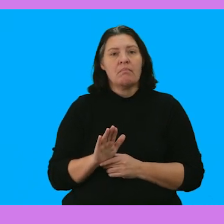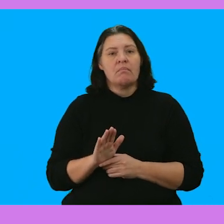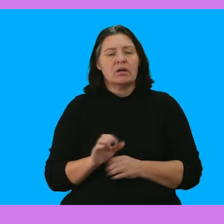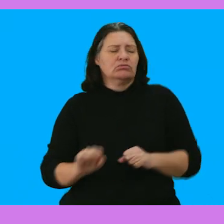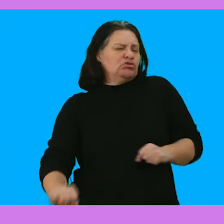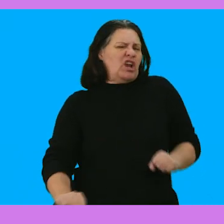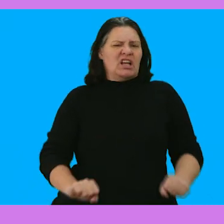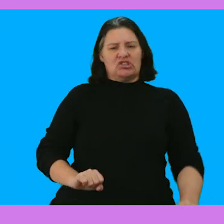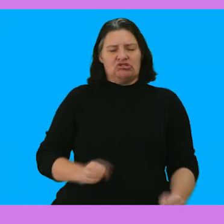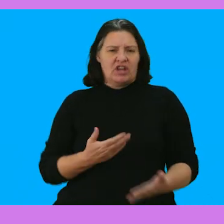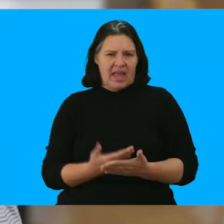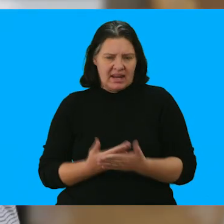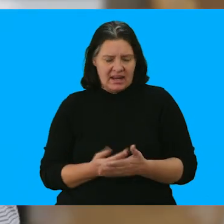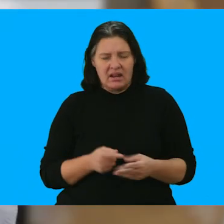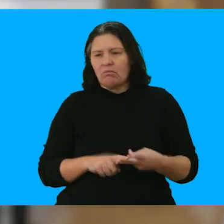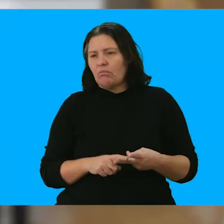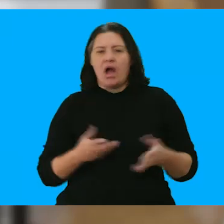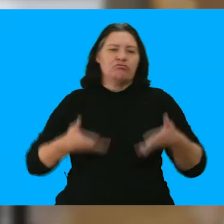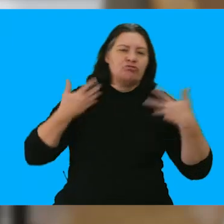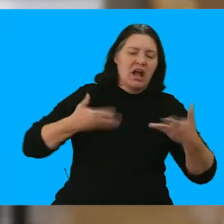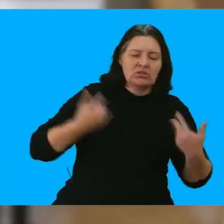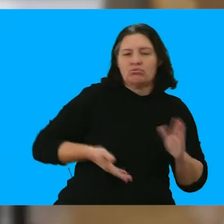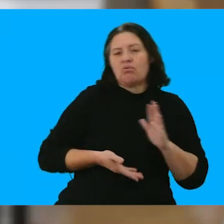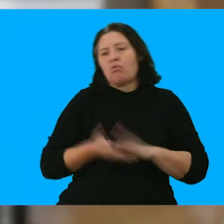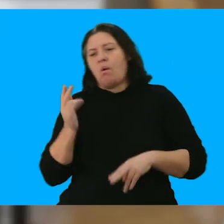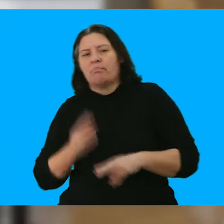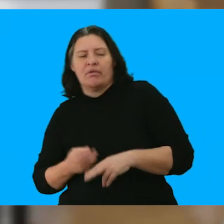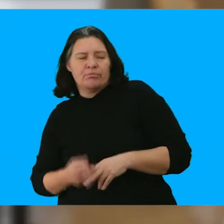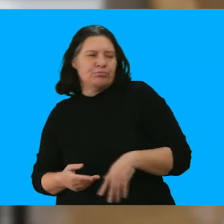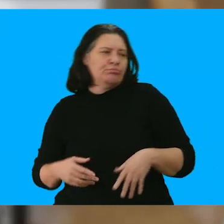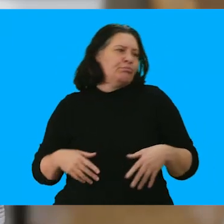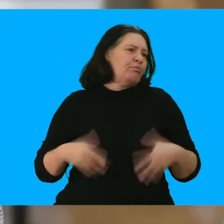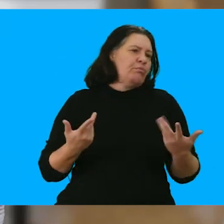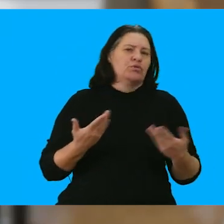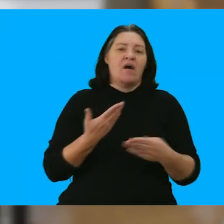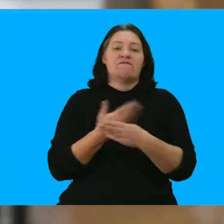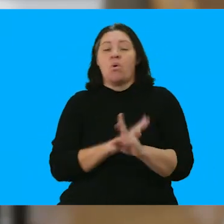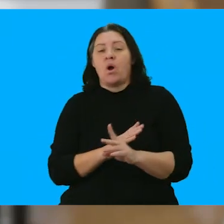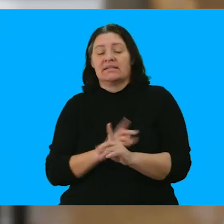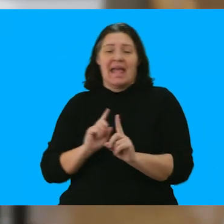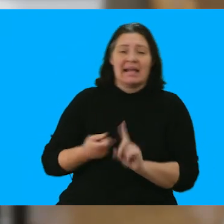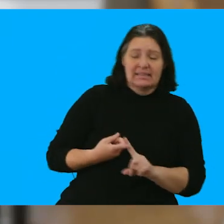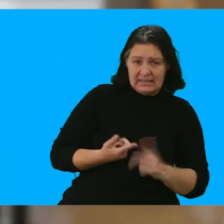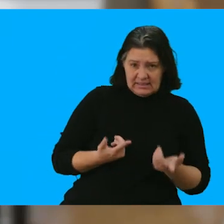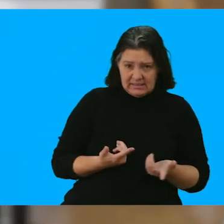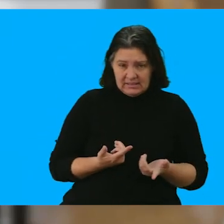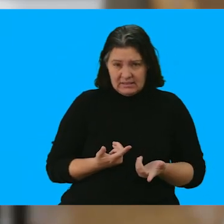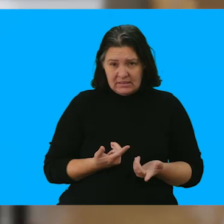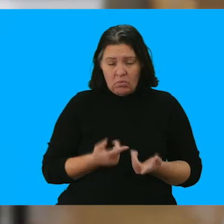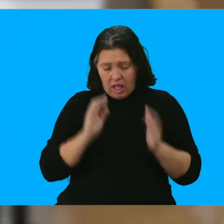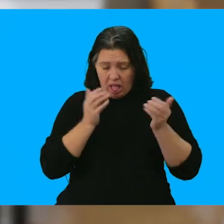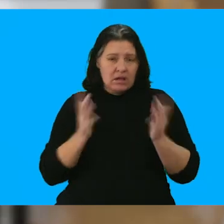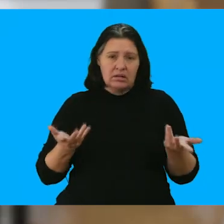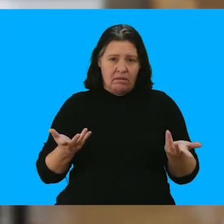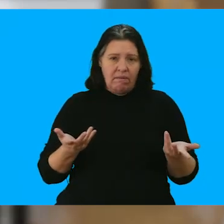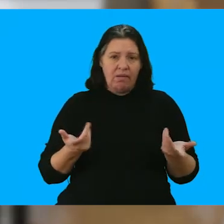can stretch your legs, right? You can freshen up, for example. We can say to avoid accidents. So with